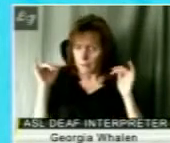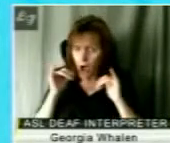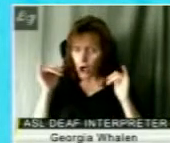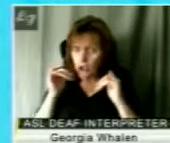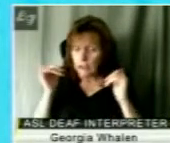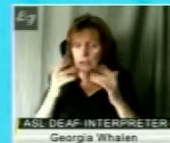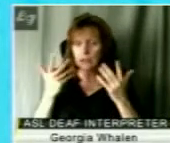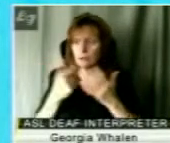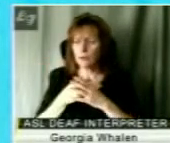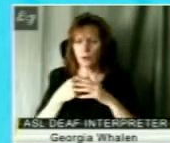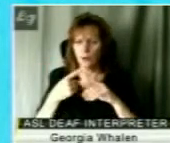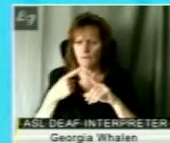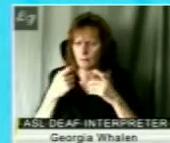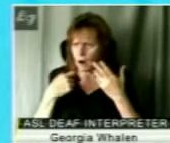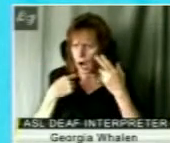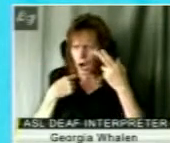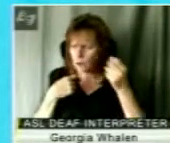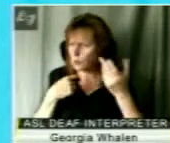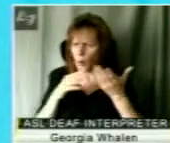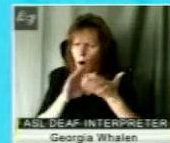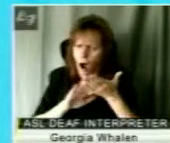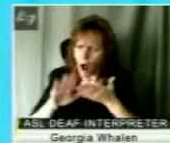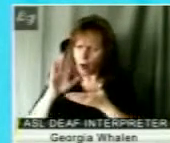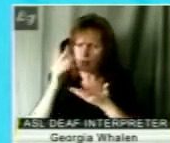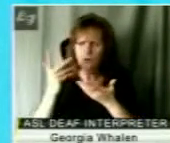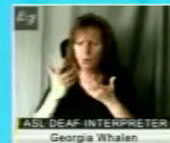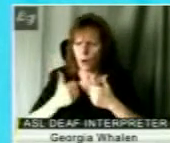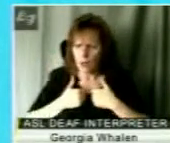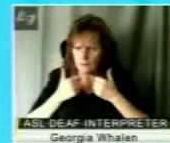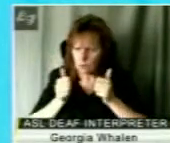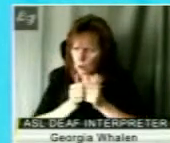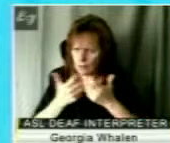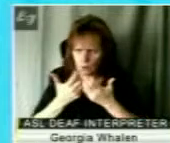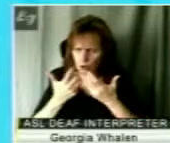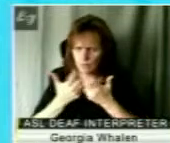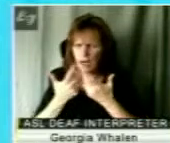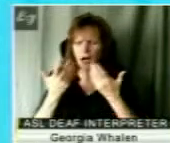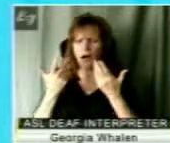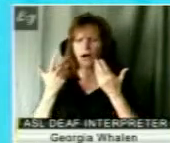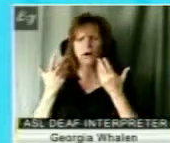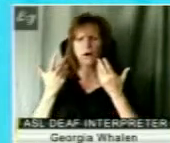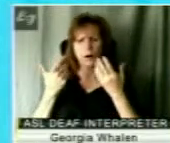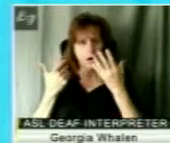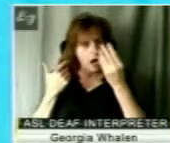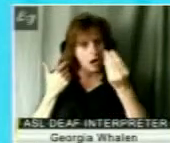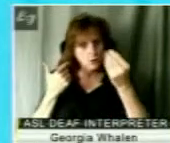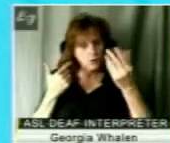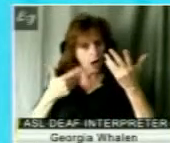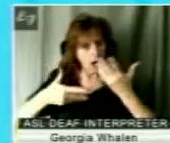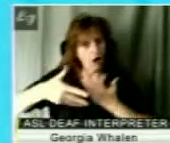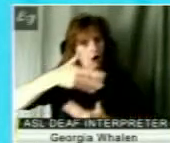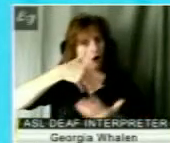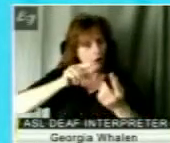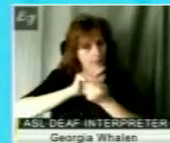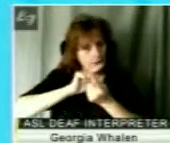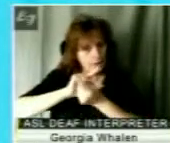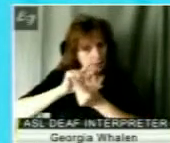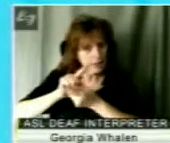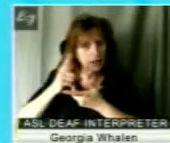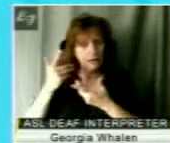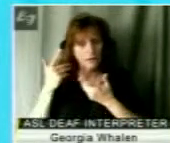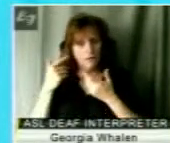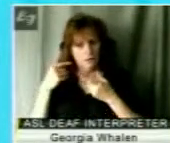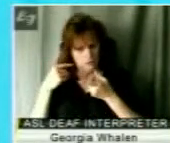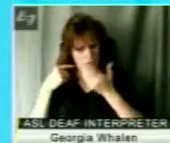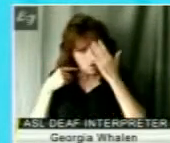post-secondary schools or just their living conditions or hanging out at parks? Like, have you been able to, through your contact tracing, get an idea of how they are